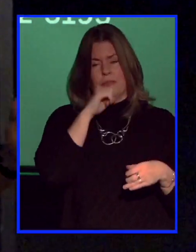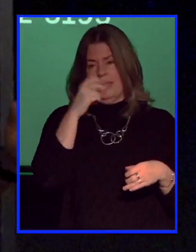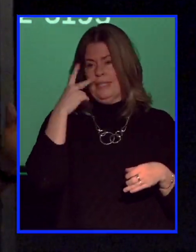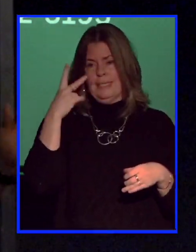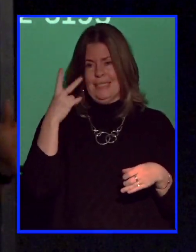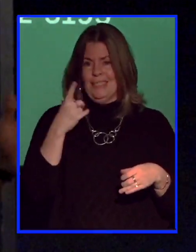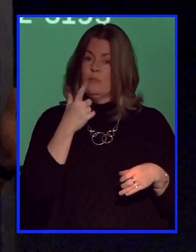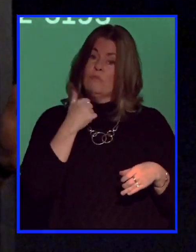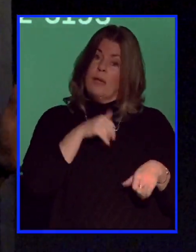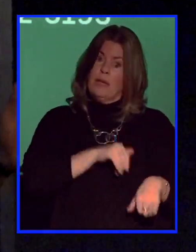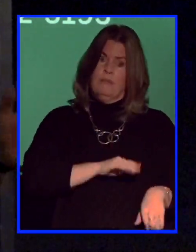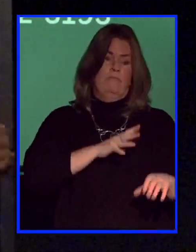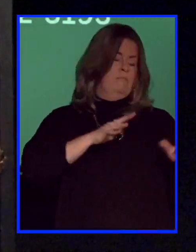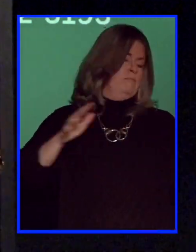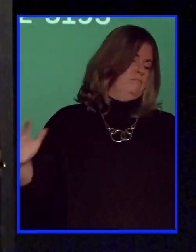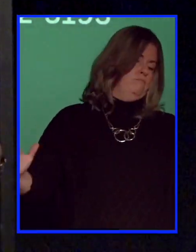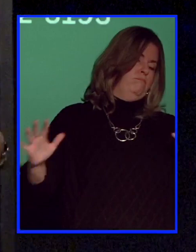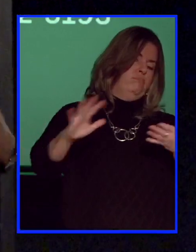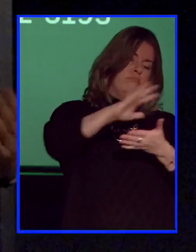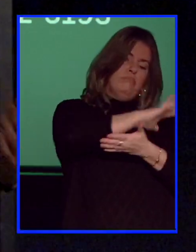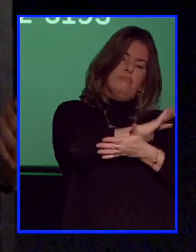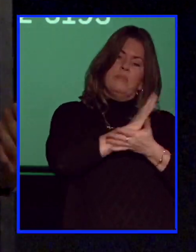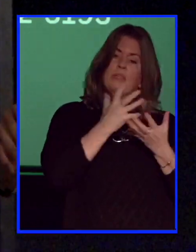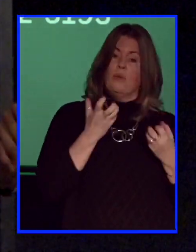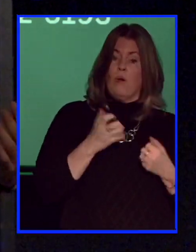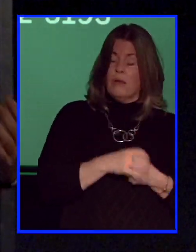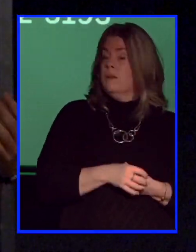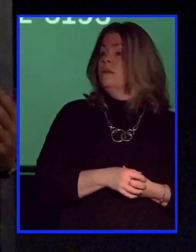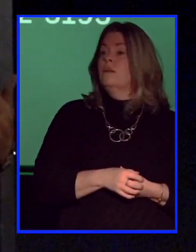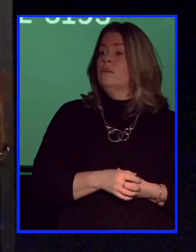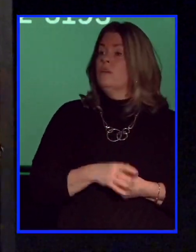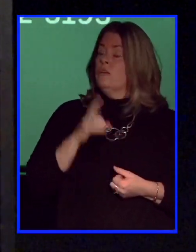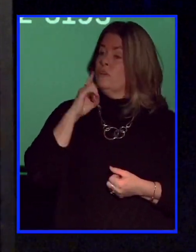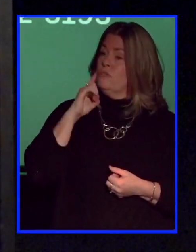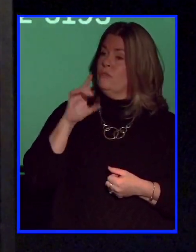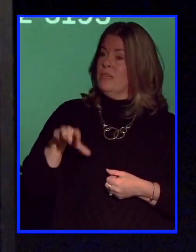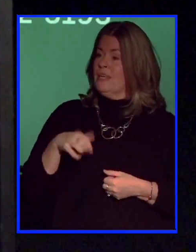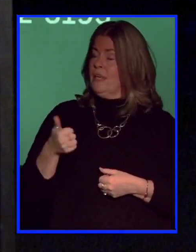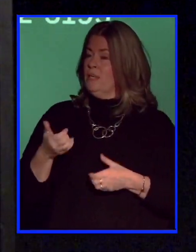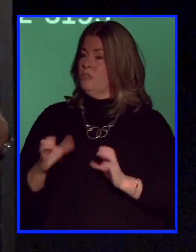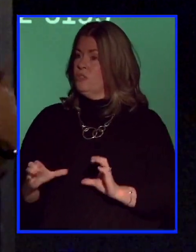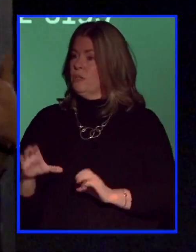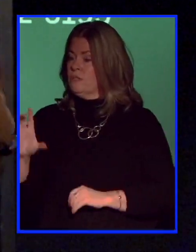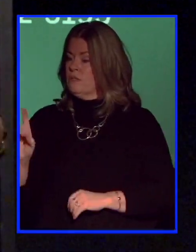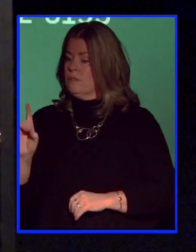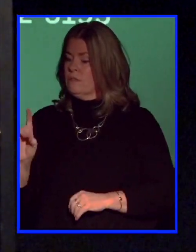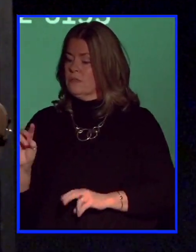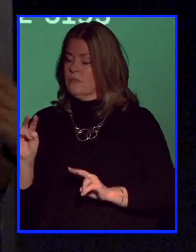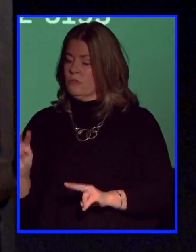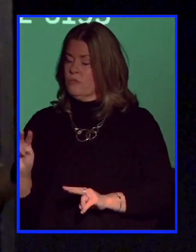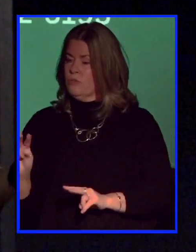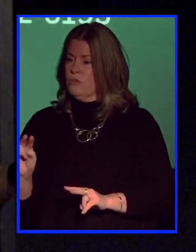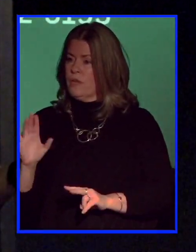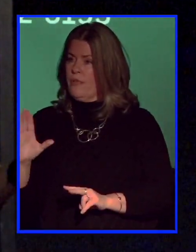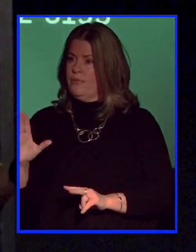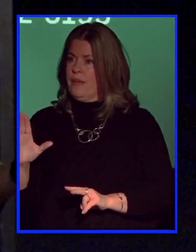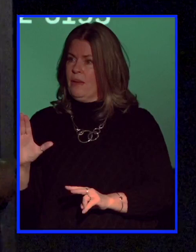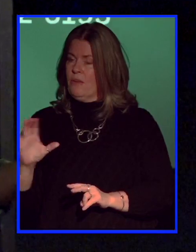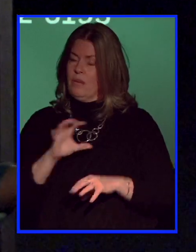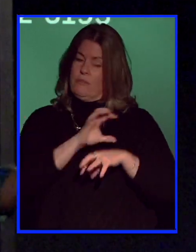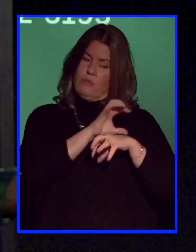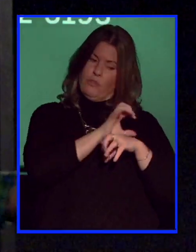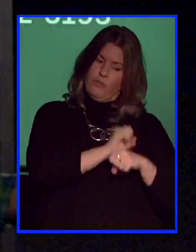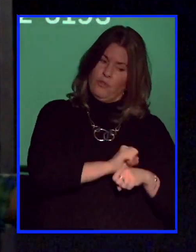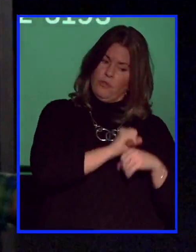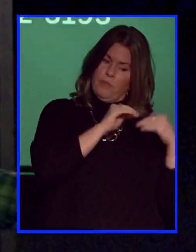that they wanted to, do you think there's going to be any chance that Democrats are going to be able to look at some of their conservative colleagues